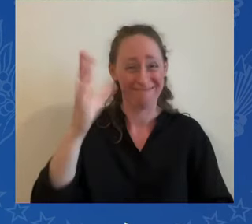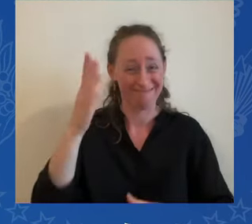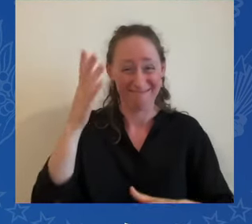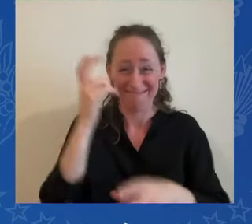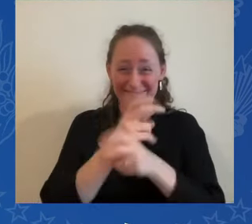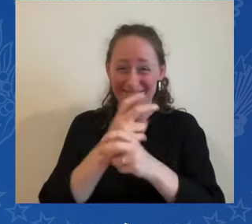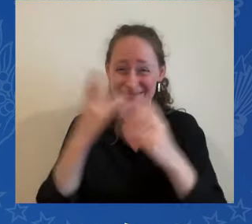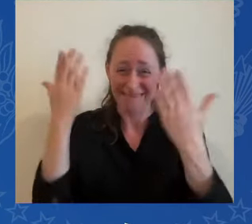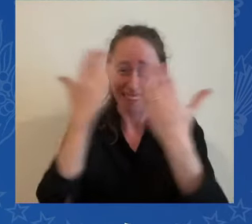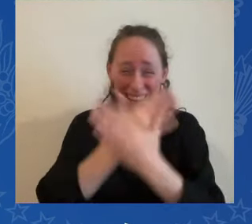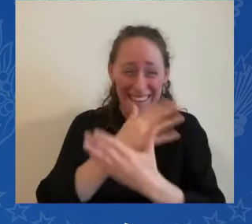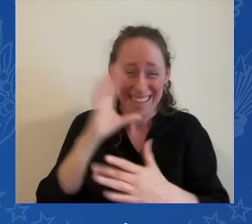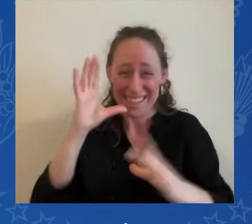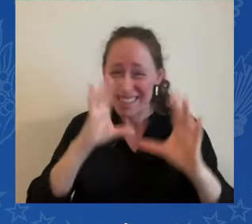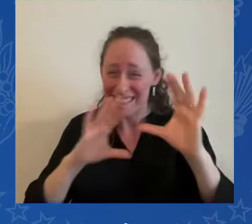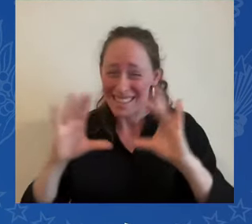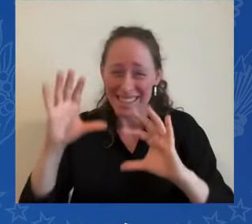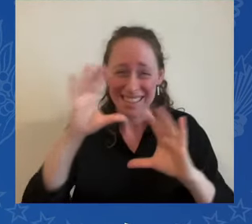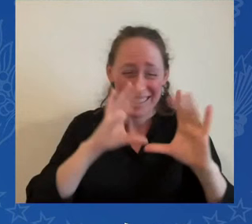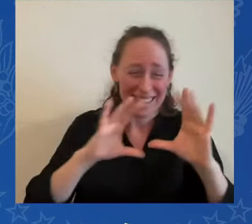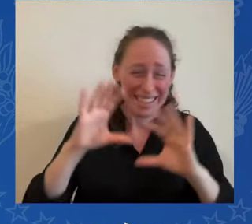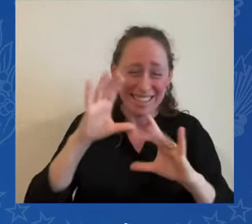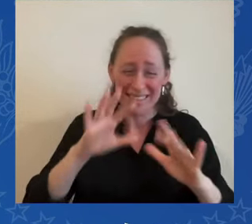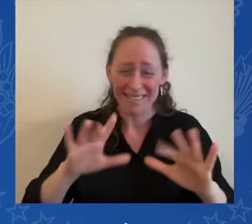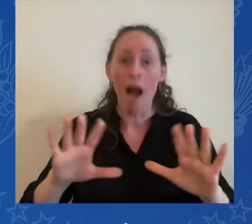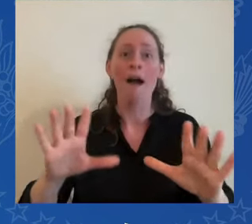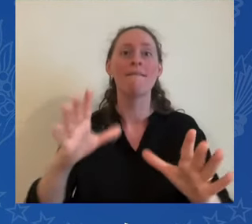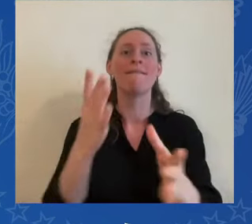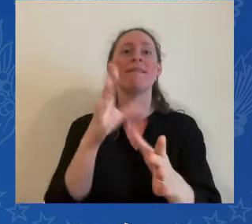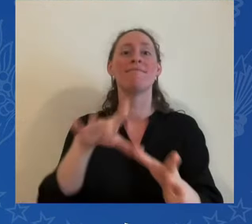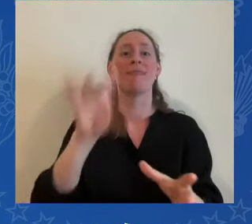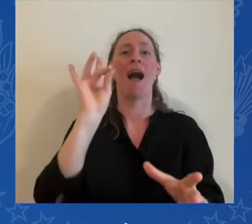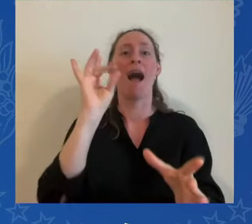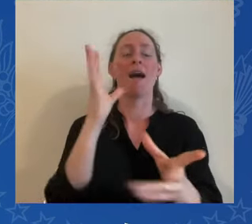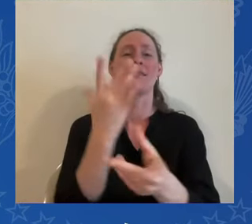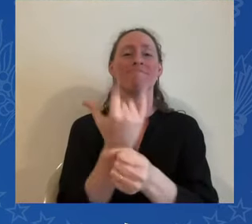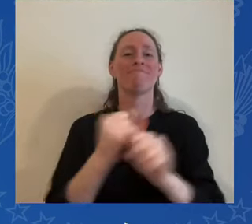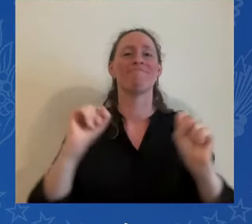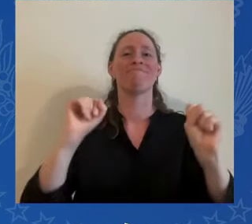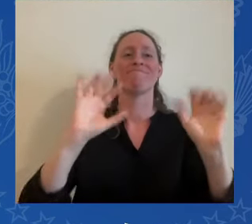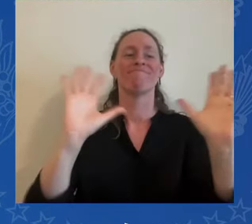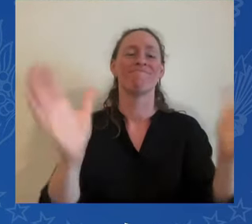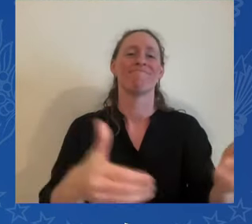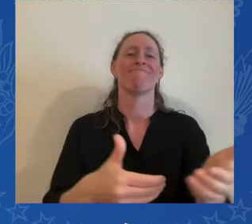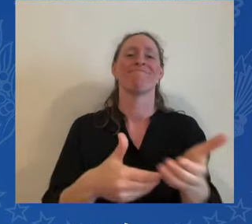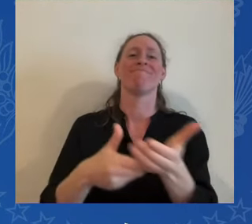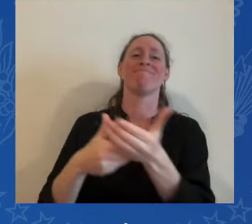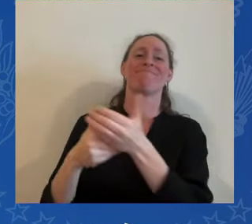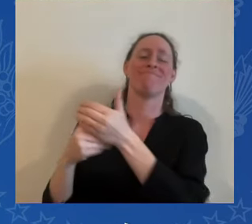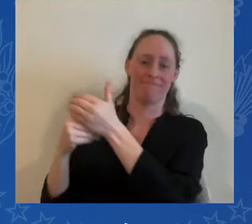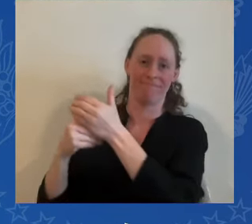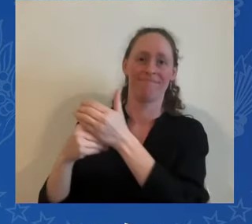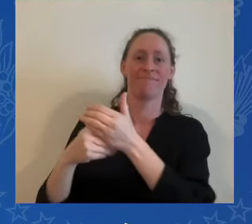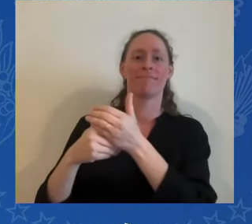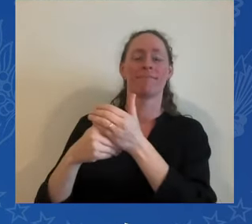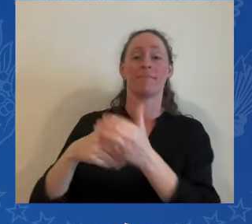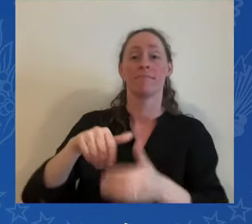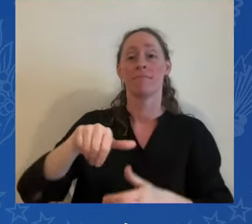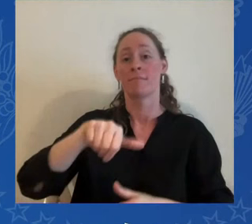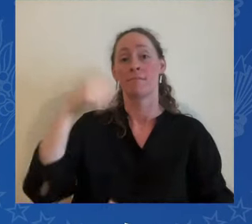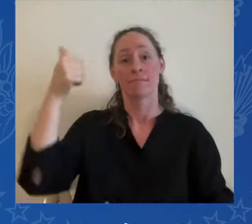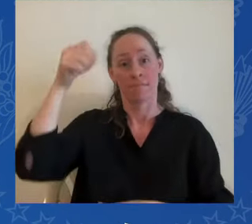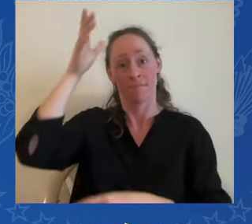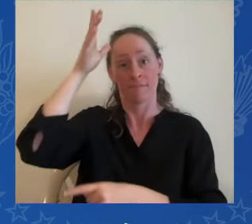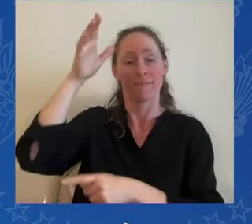and swam him out from underneath that sinking boat, then up to the surface where his fellow firefighters pulled him to safety. That's true